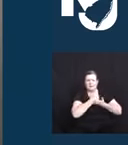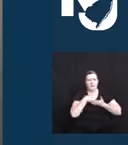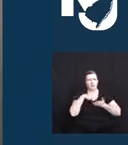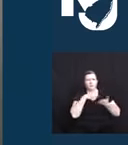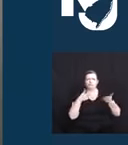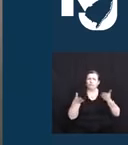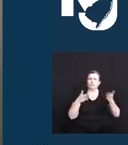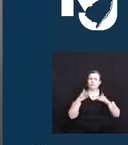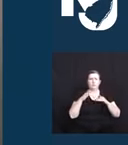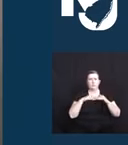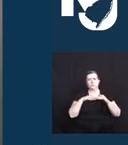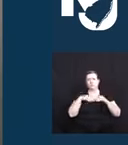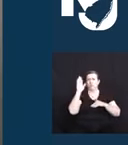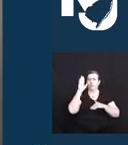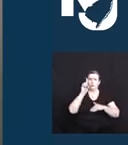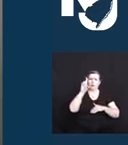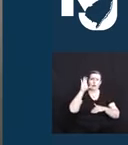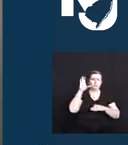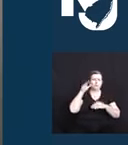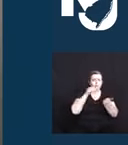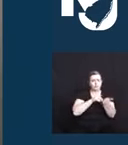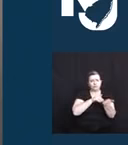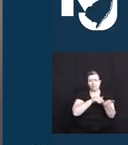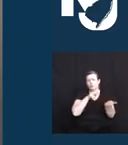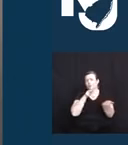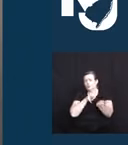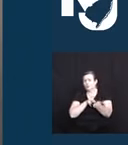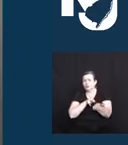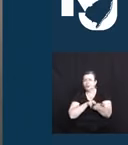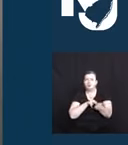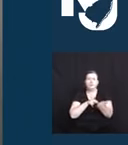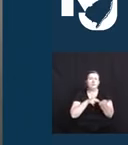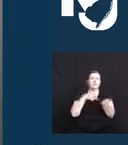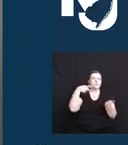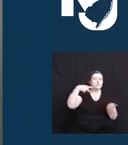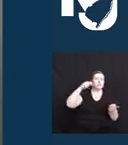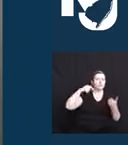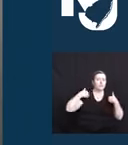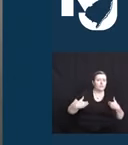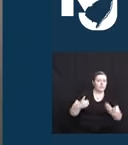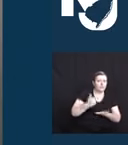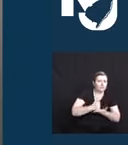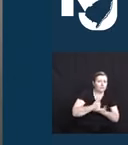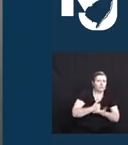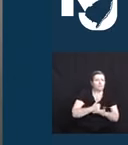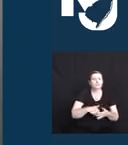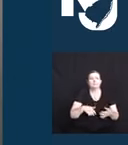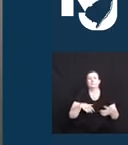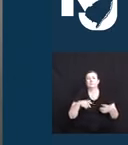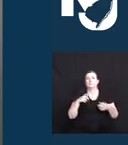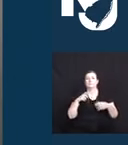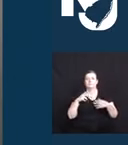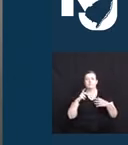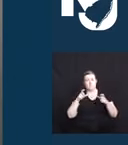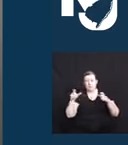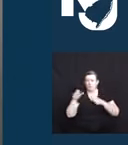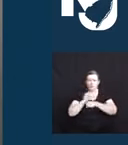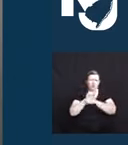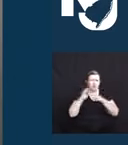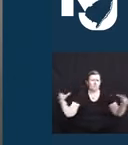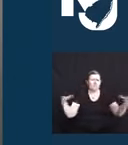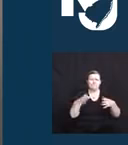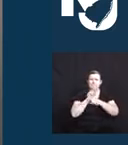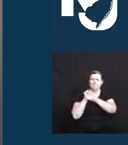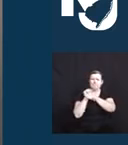social workers, and respiratory and physical therapists. These were people who had never worked together before, and he built a